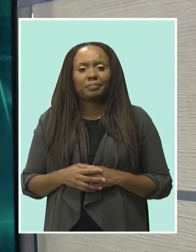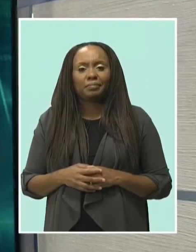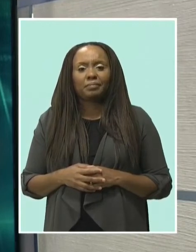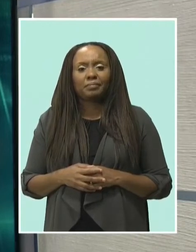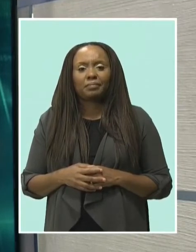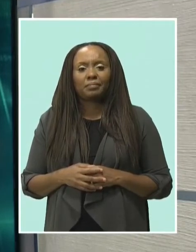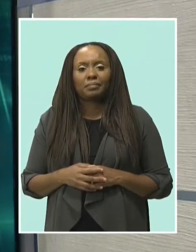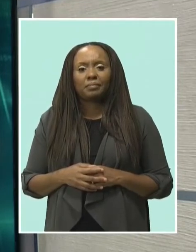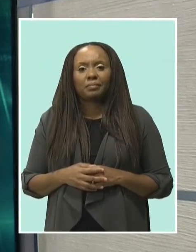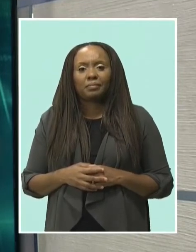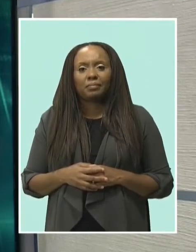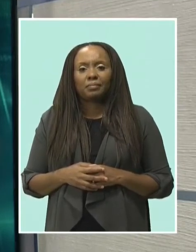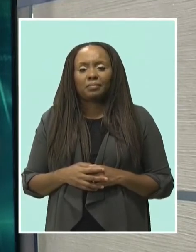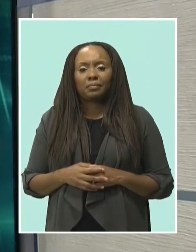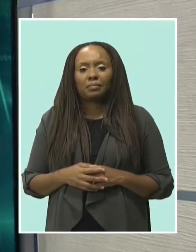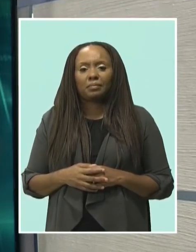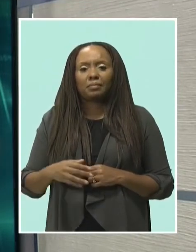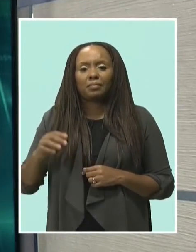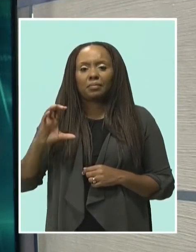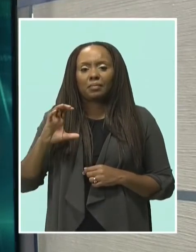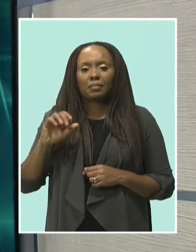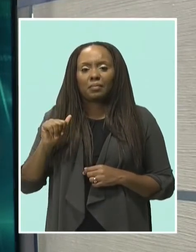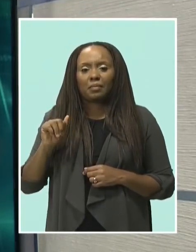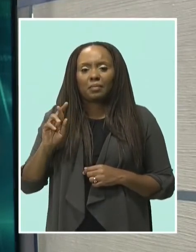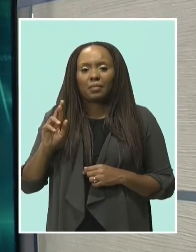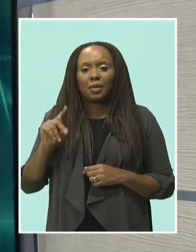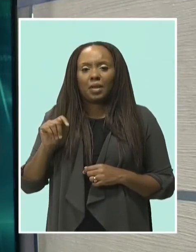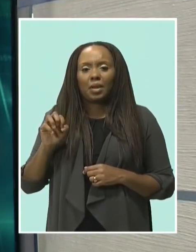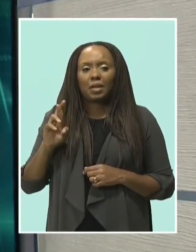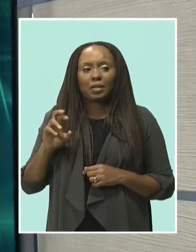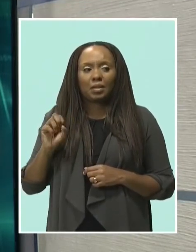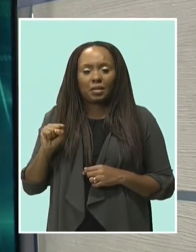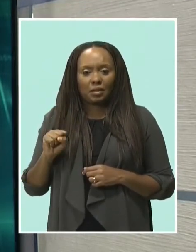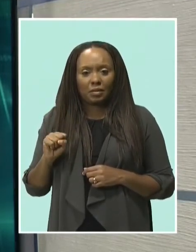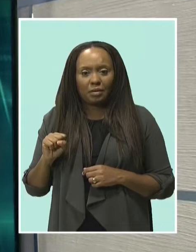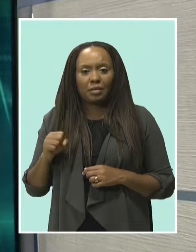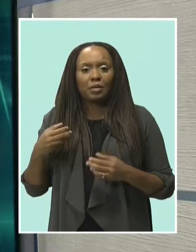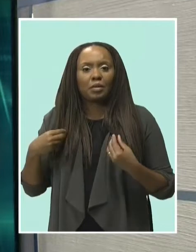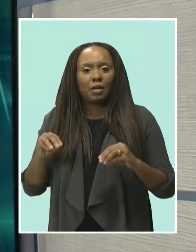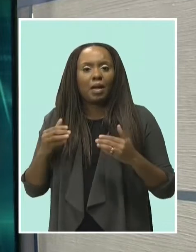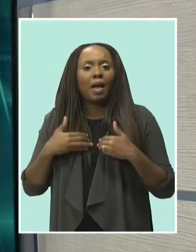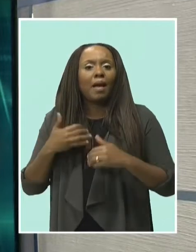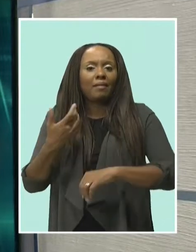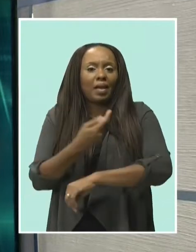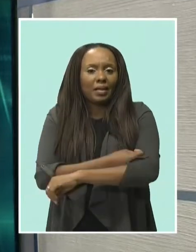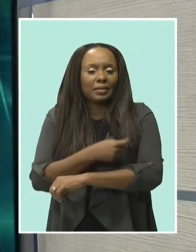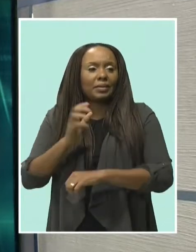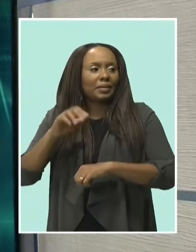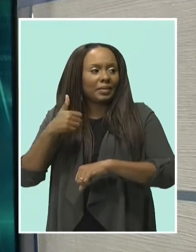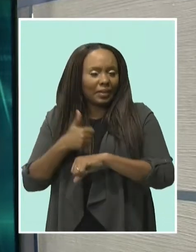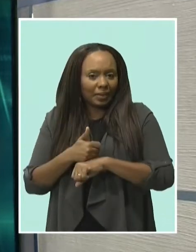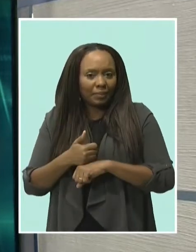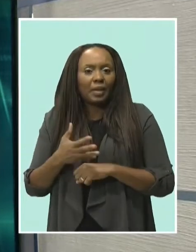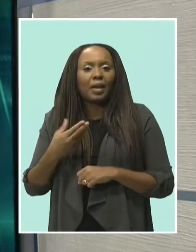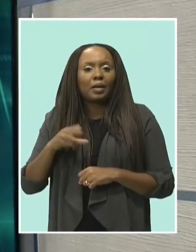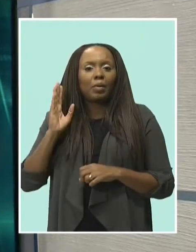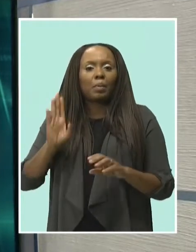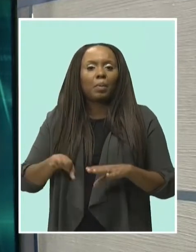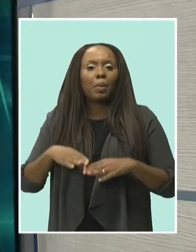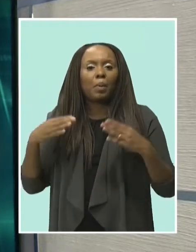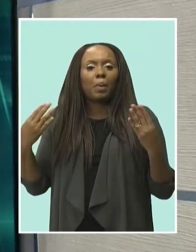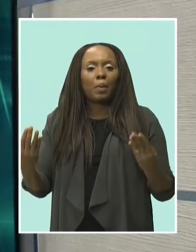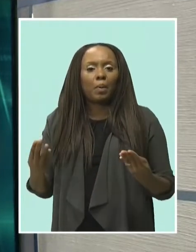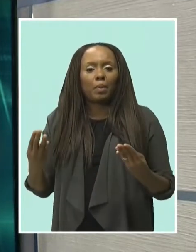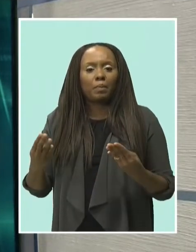Carter's General Store has already hosted a vaccine clinic at the branch in Lower Estate, and store manager Alan Goodman said they would be opening their